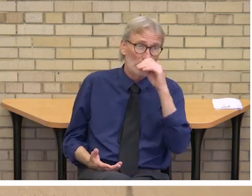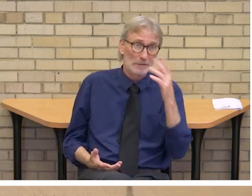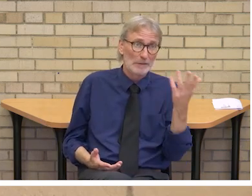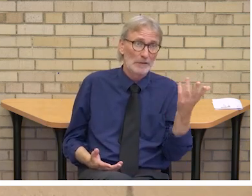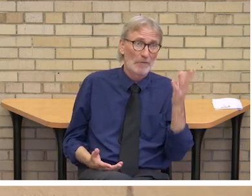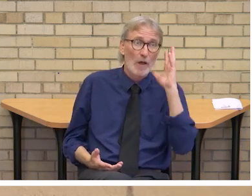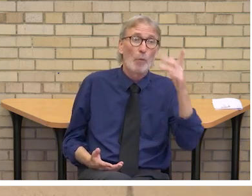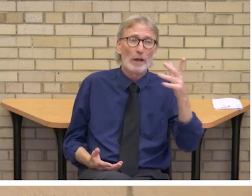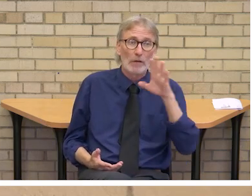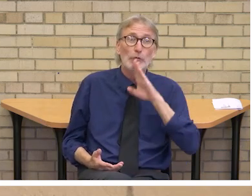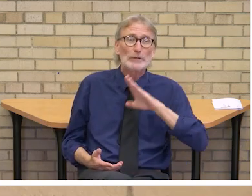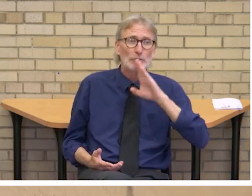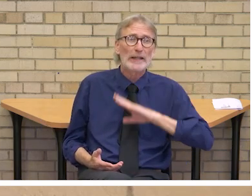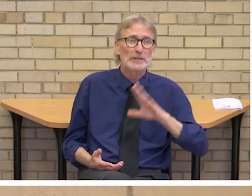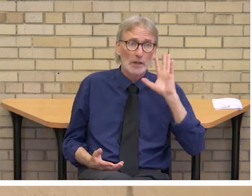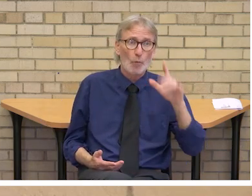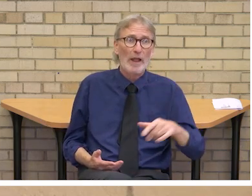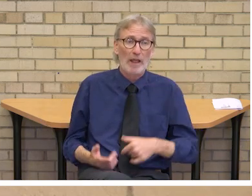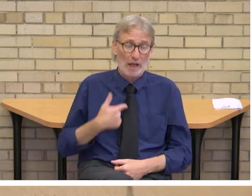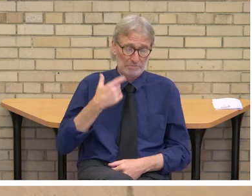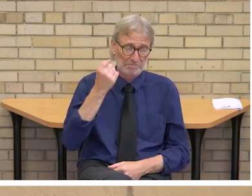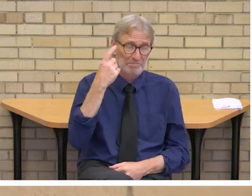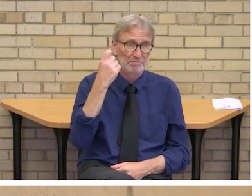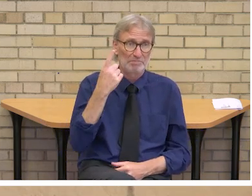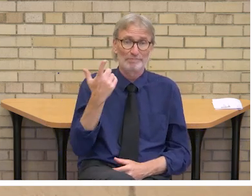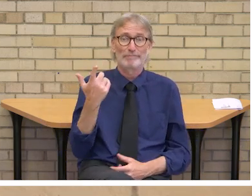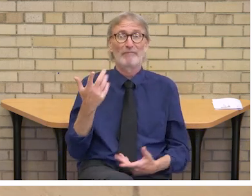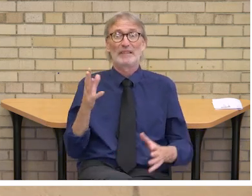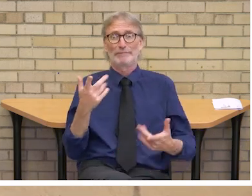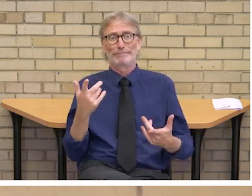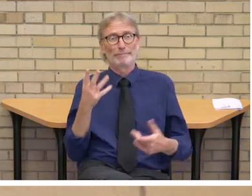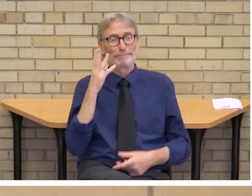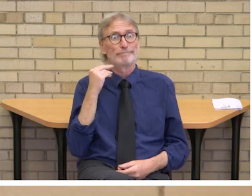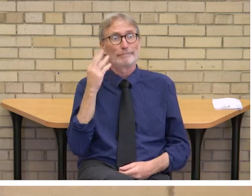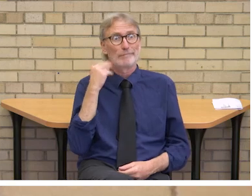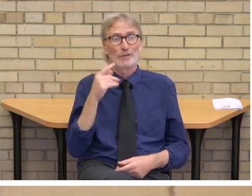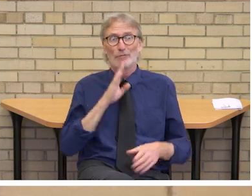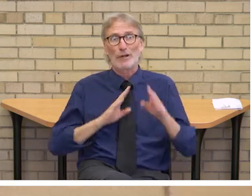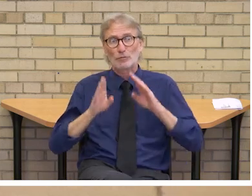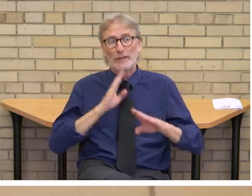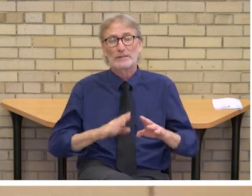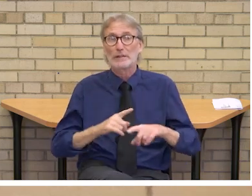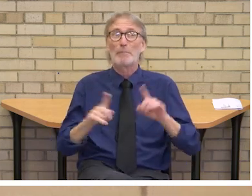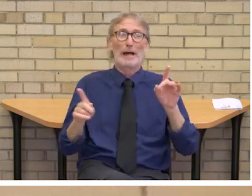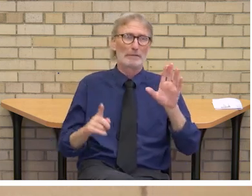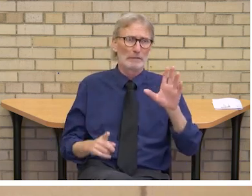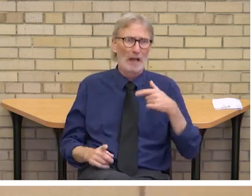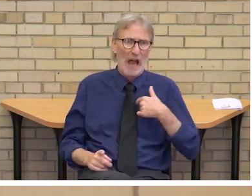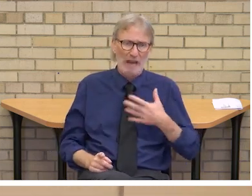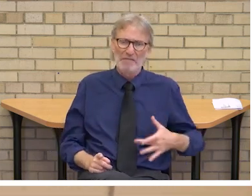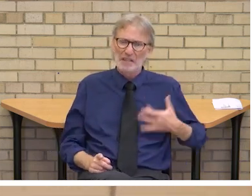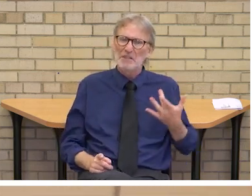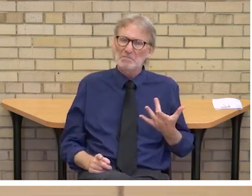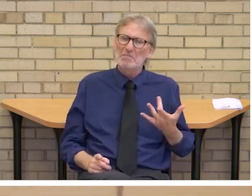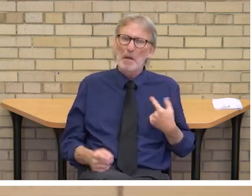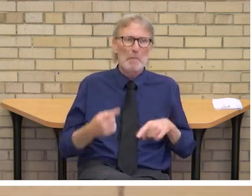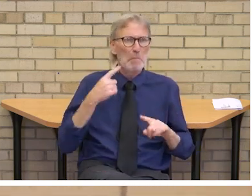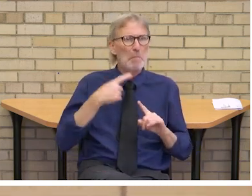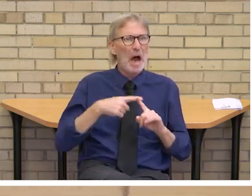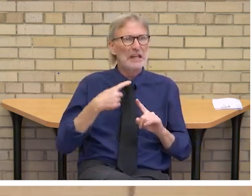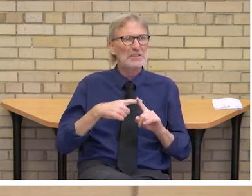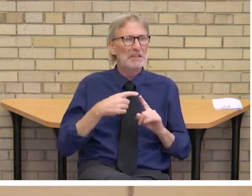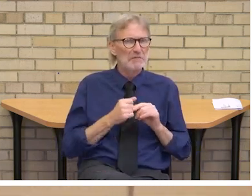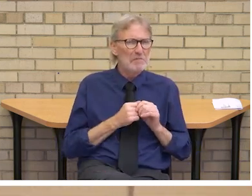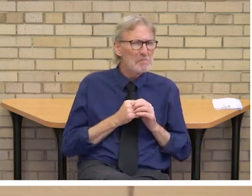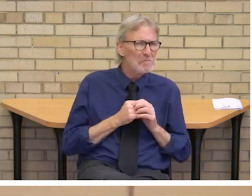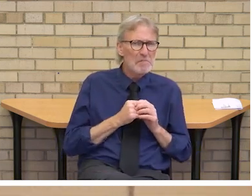it's going to be frustrating. I understand that, and it's already been frustrating. But I feel pretty good about that at